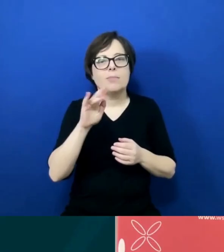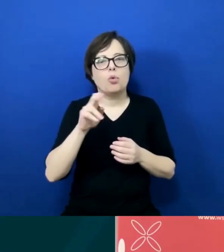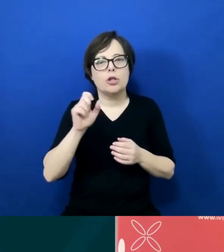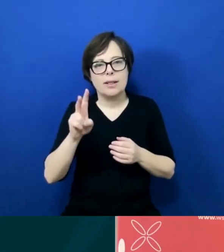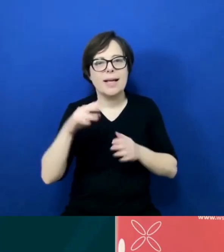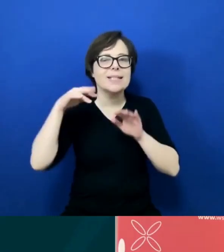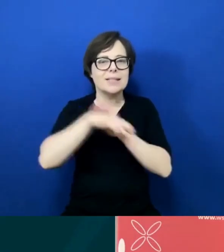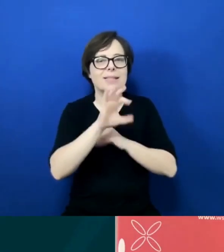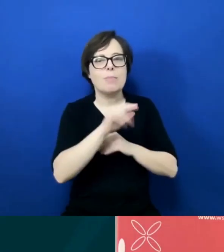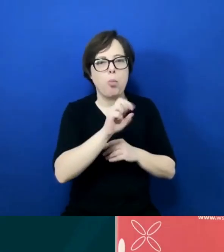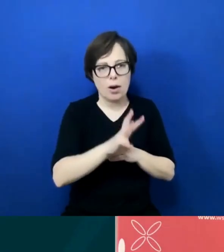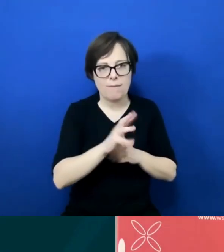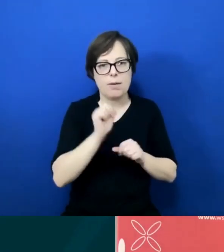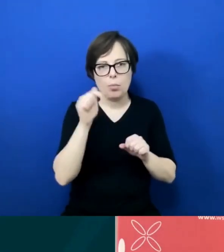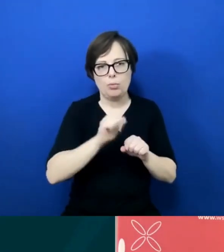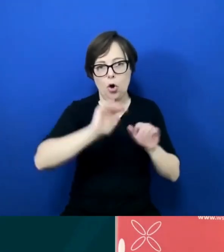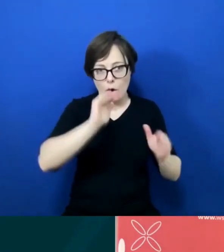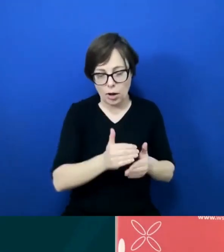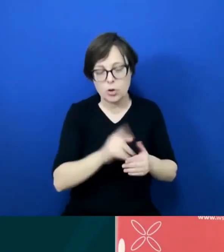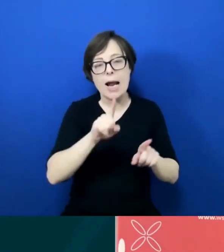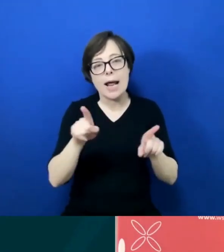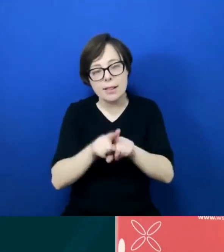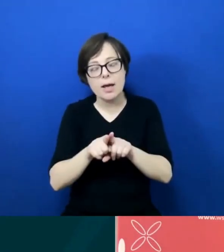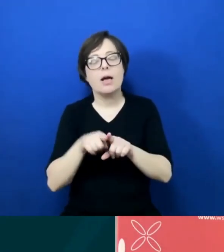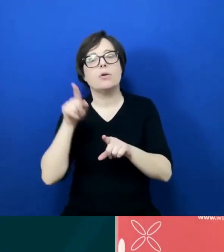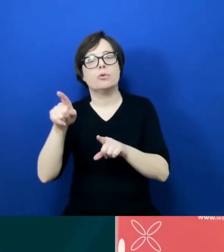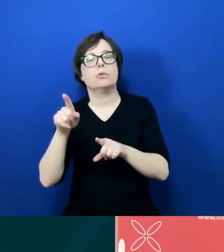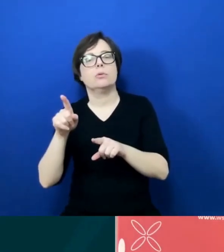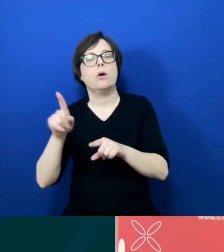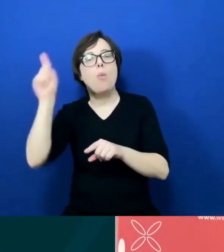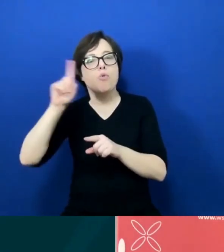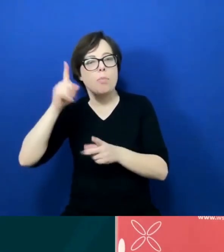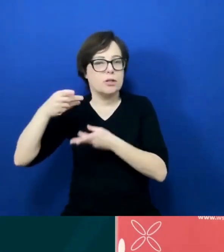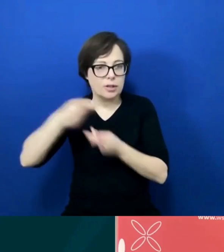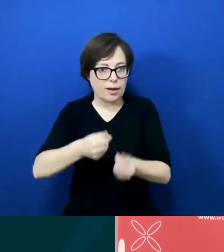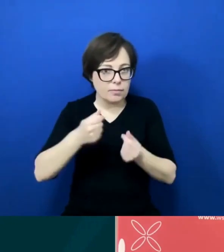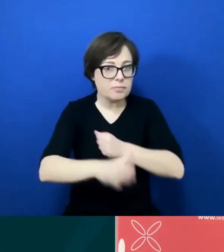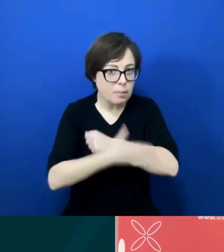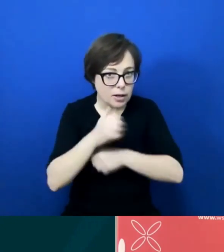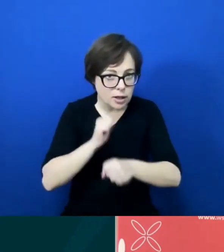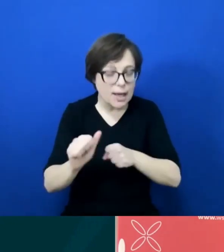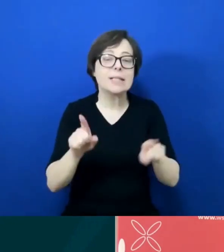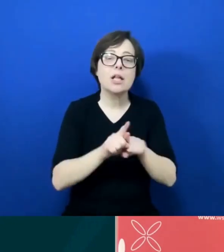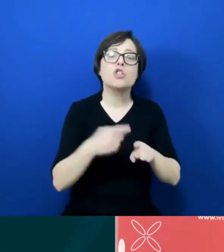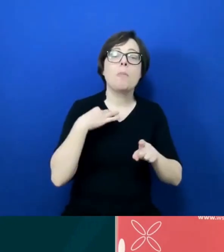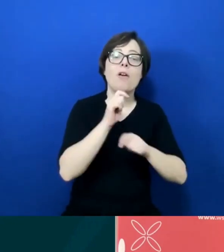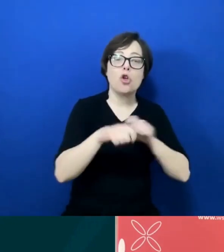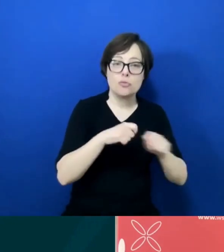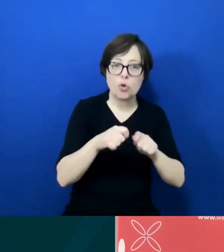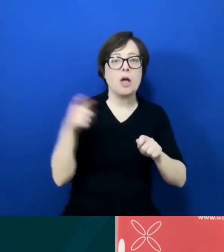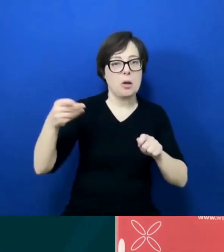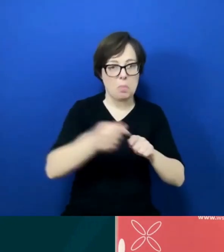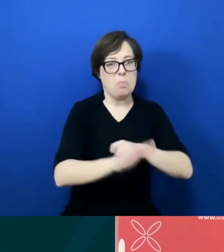the incentives with support, financial support, and supporting also the